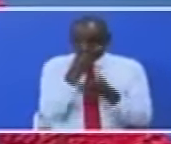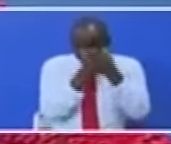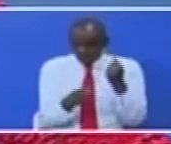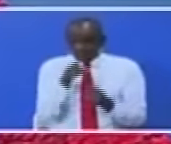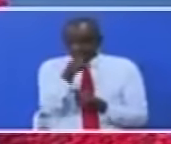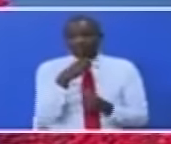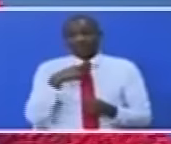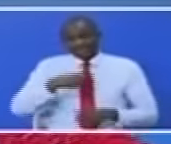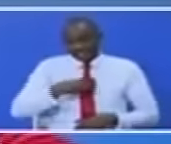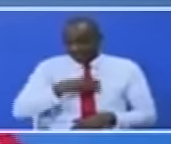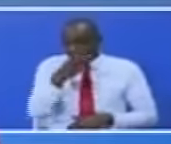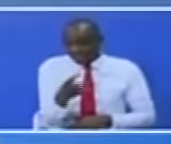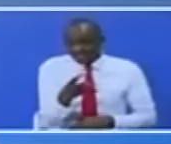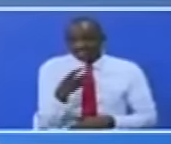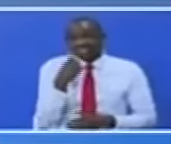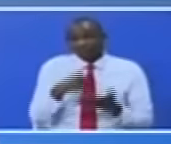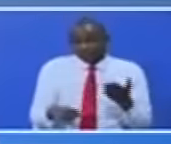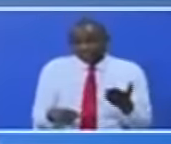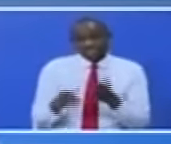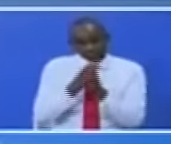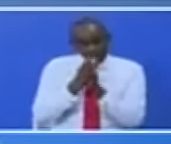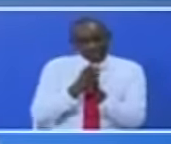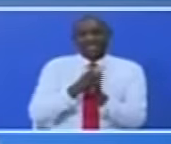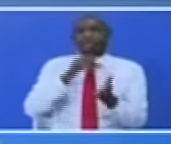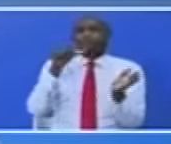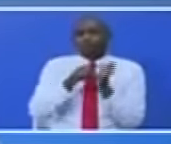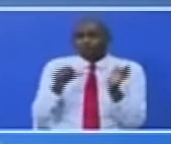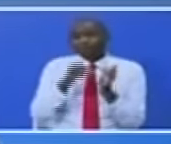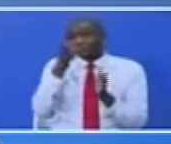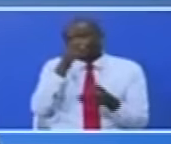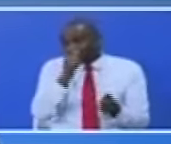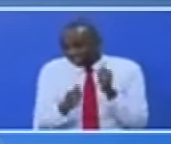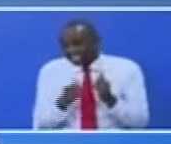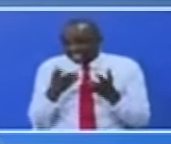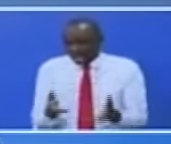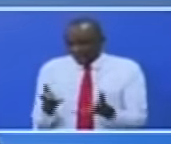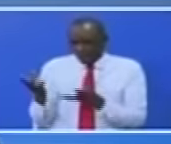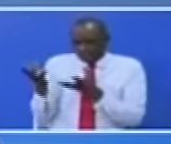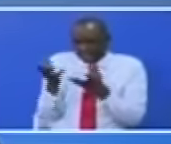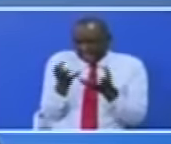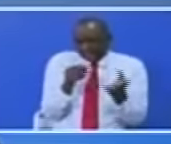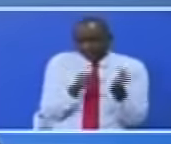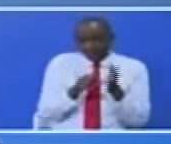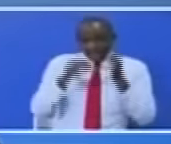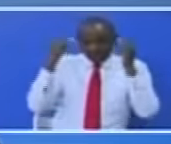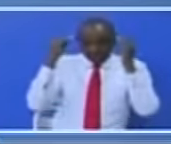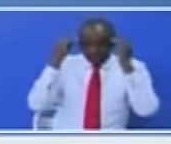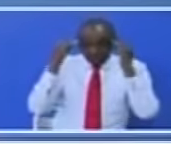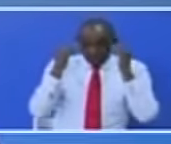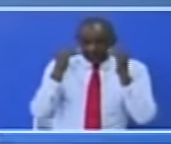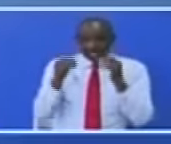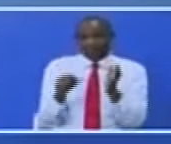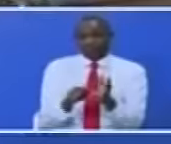and Philip Tunoi. Here's Murimi Mwangi with an insight into the crisis that is threatening to tear the judiciary apart.